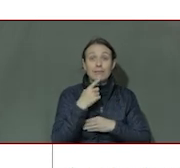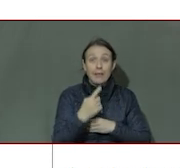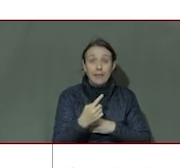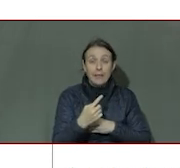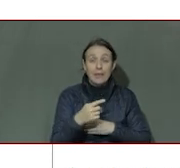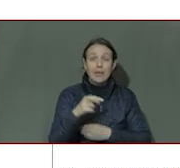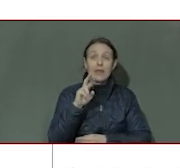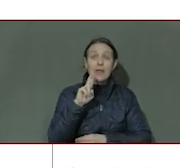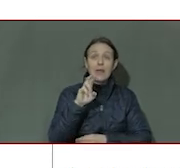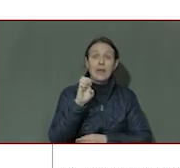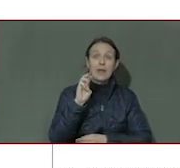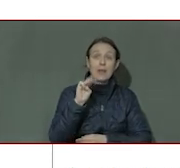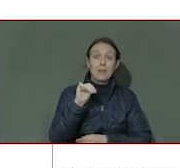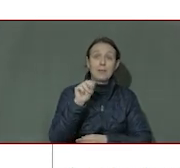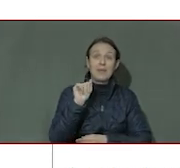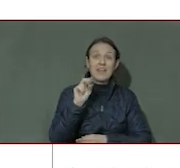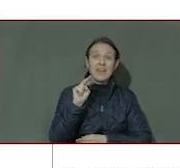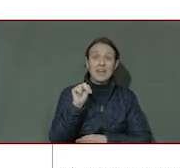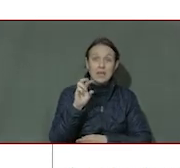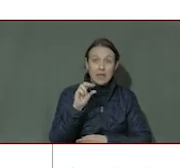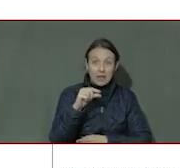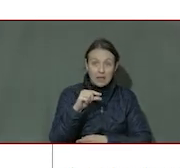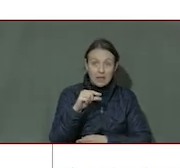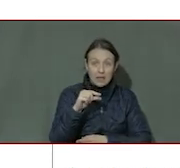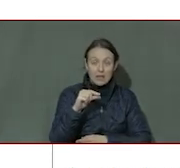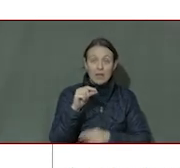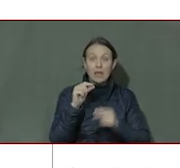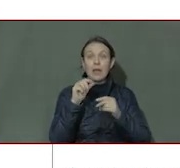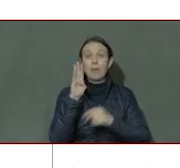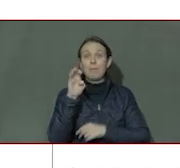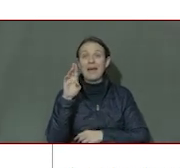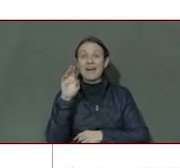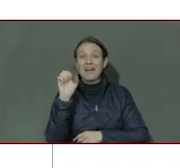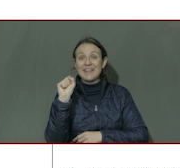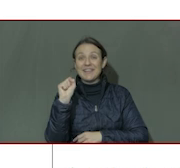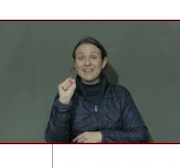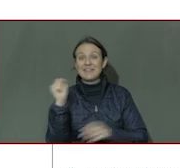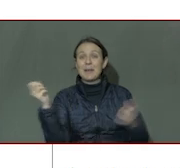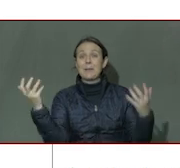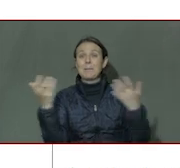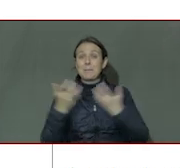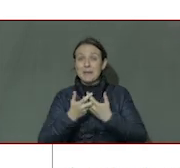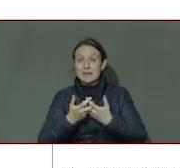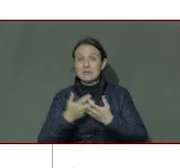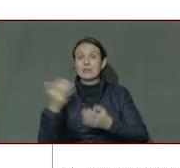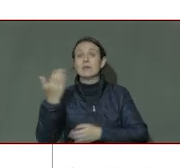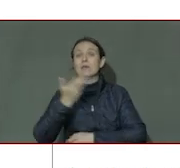remaining DNA profile bands matches with those of who? Of the mother.